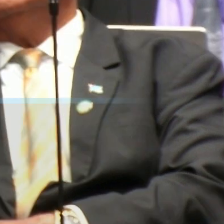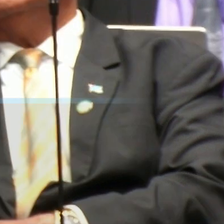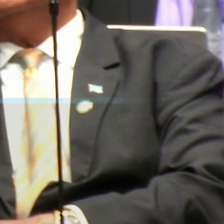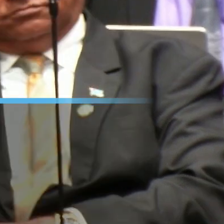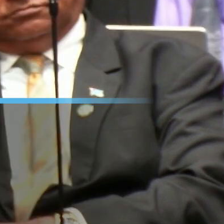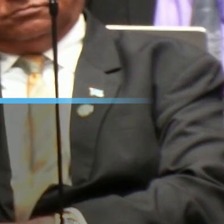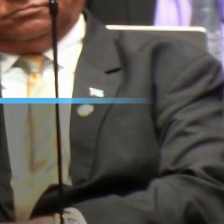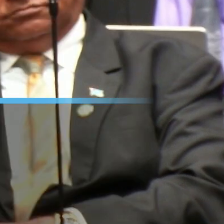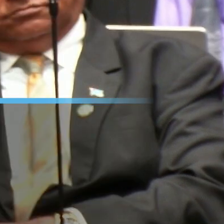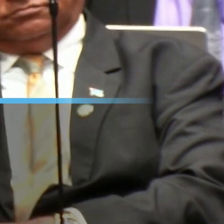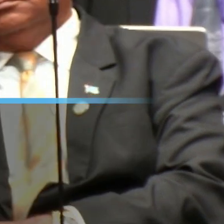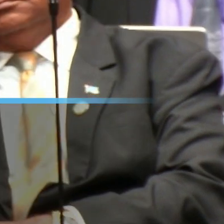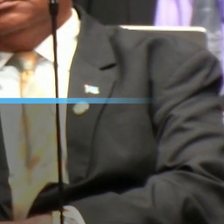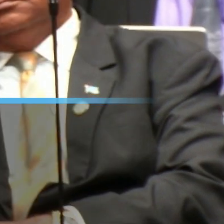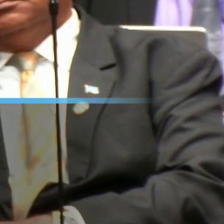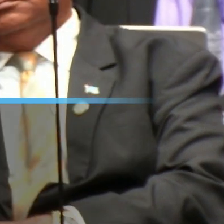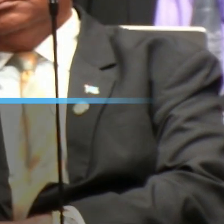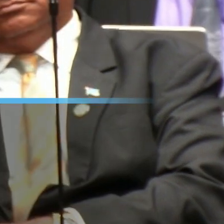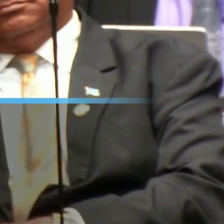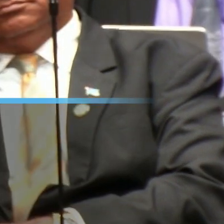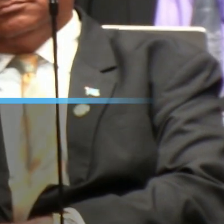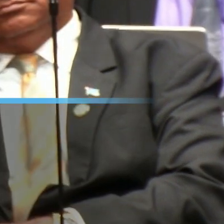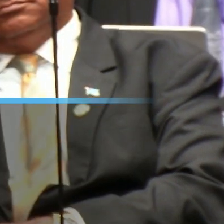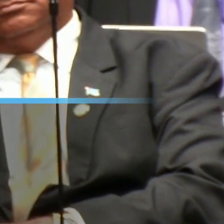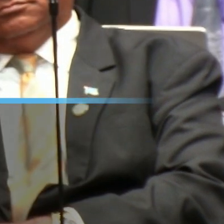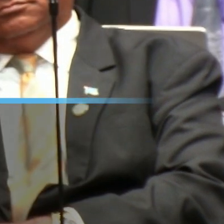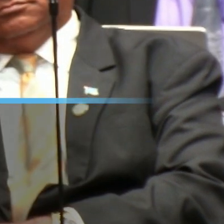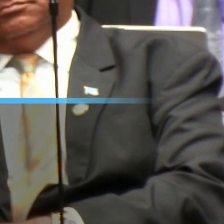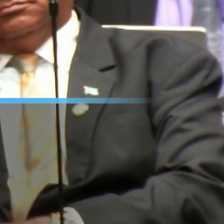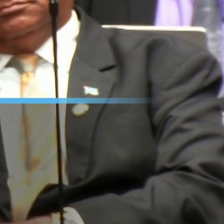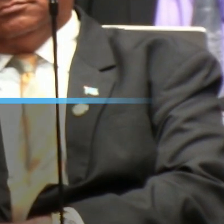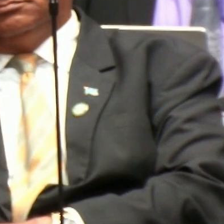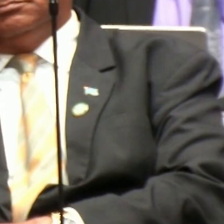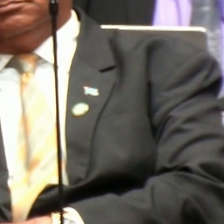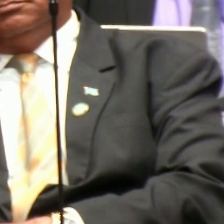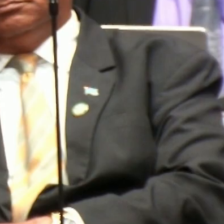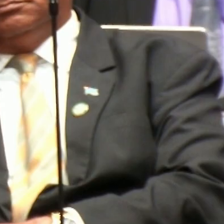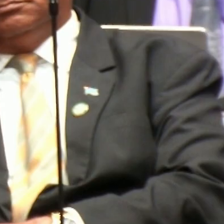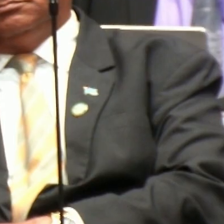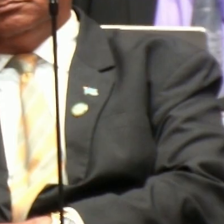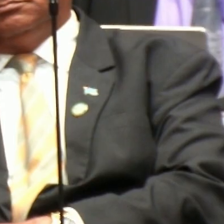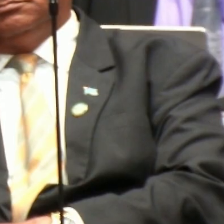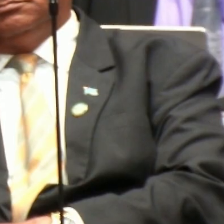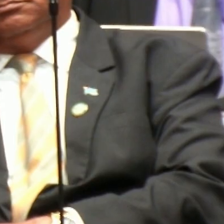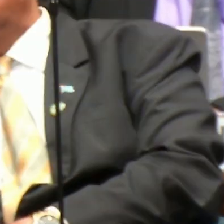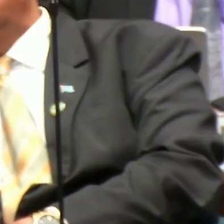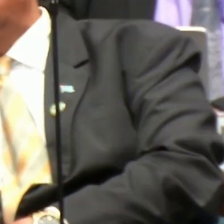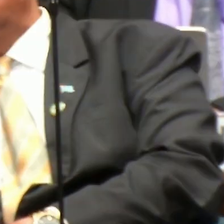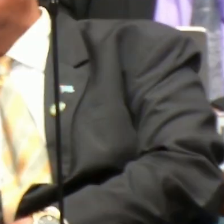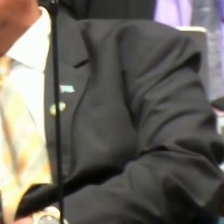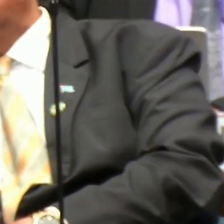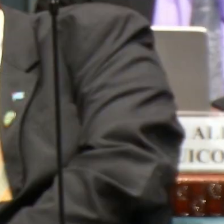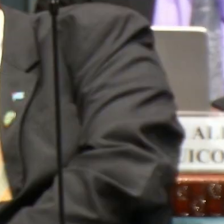management continues to pose significant threats to the environment and human health. We have been working closely